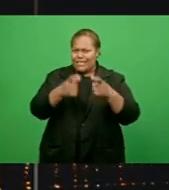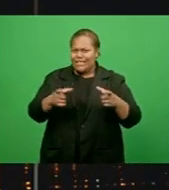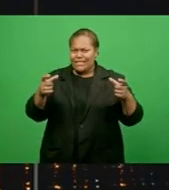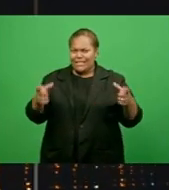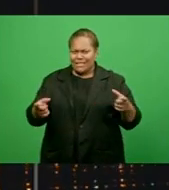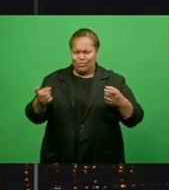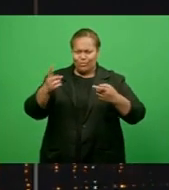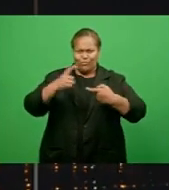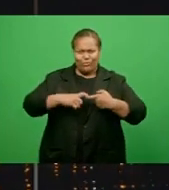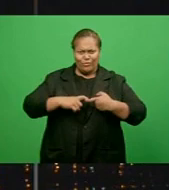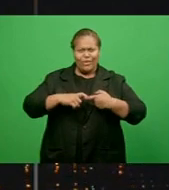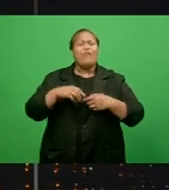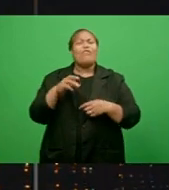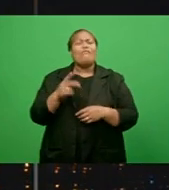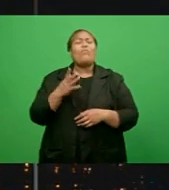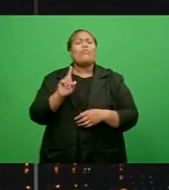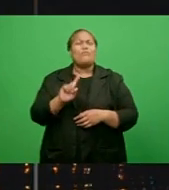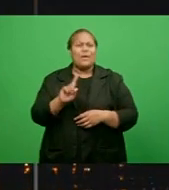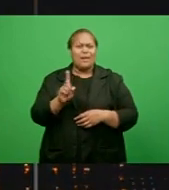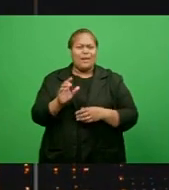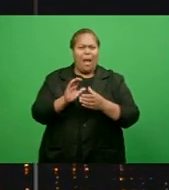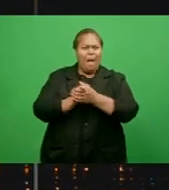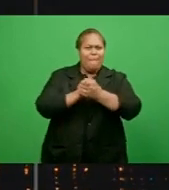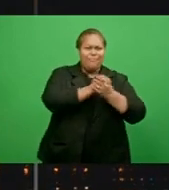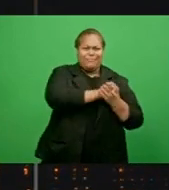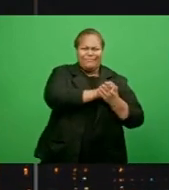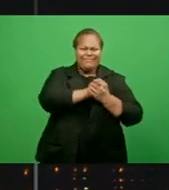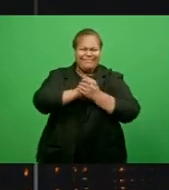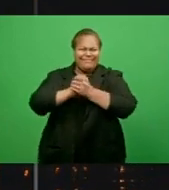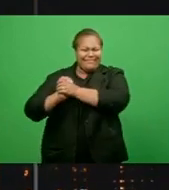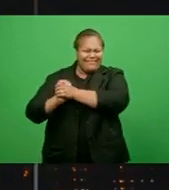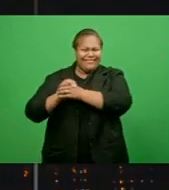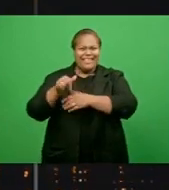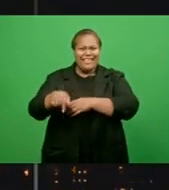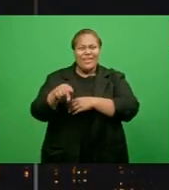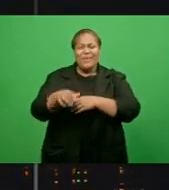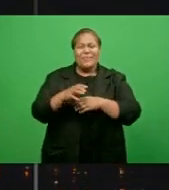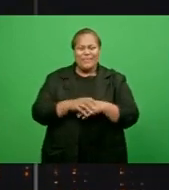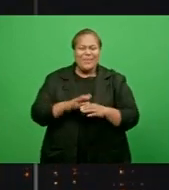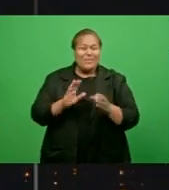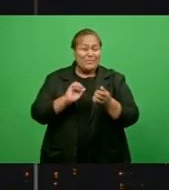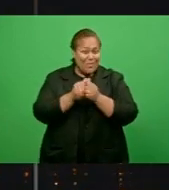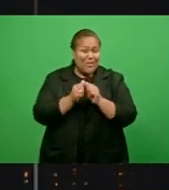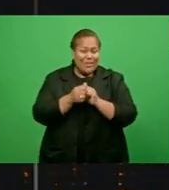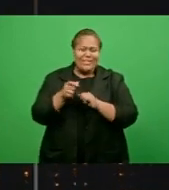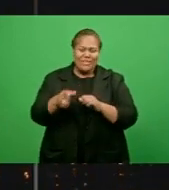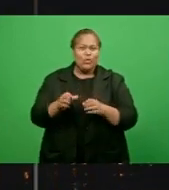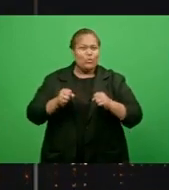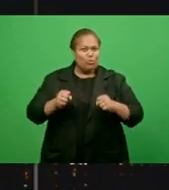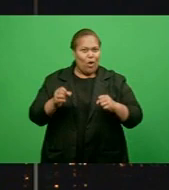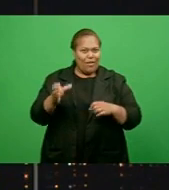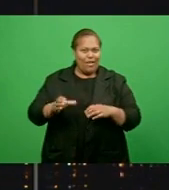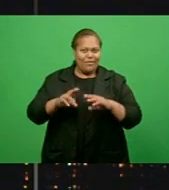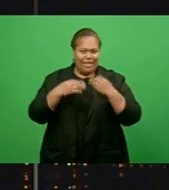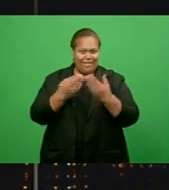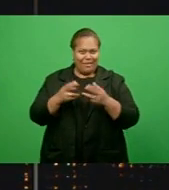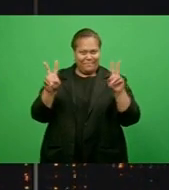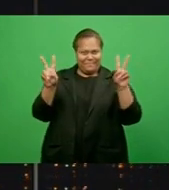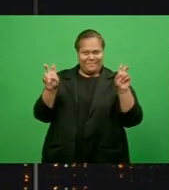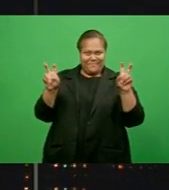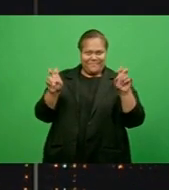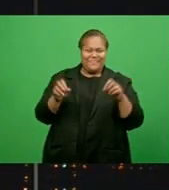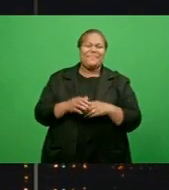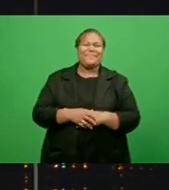arm wrestling competition. This has been done around the theme Stronger Together to promote greater pride, unity and patriotism